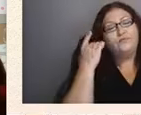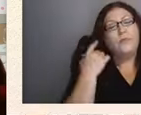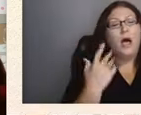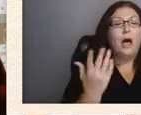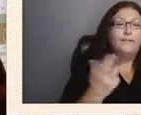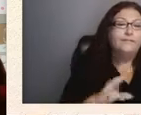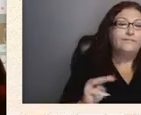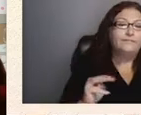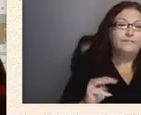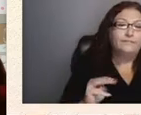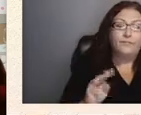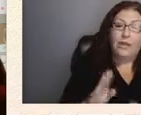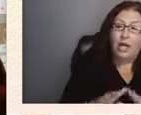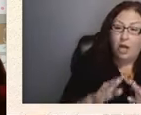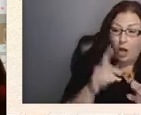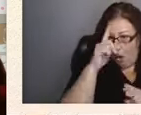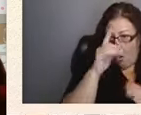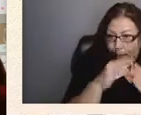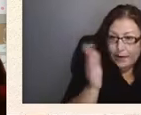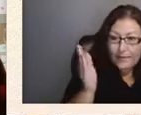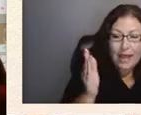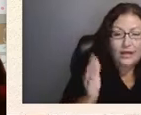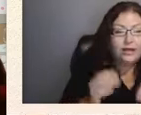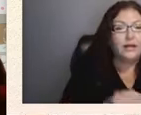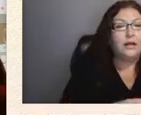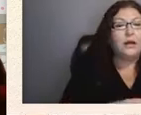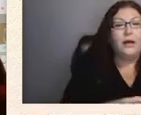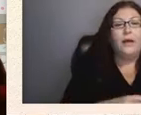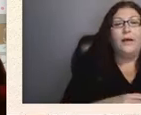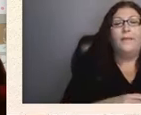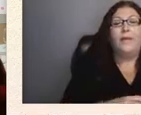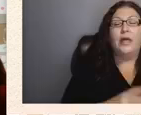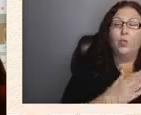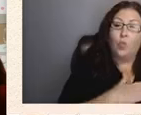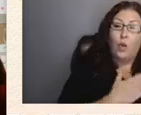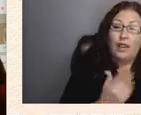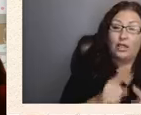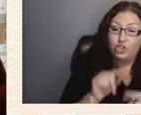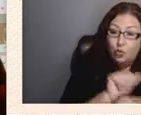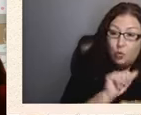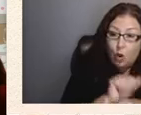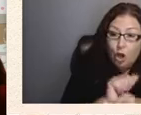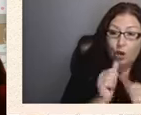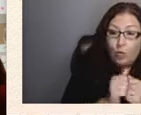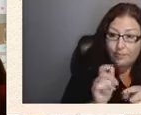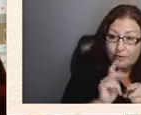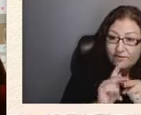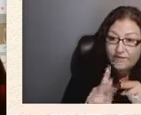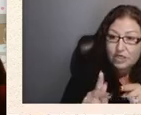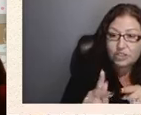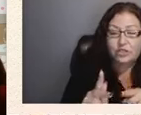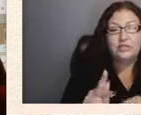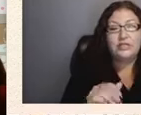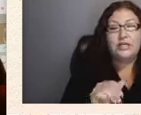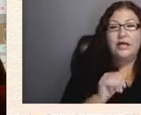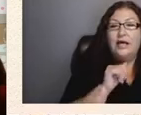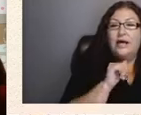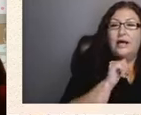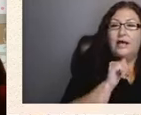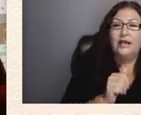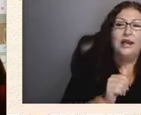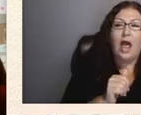being open-minded, being willing to work with professionals, not coming with an